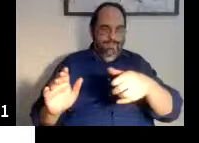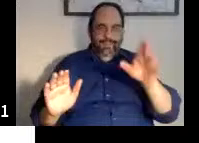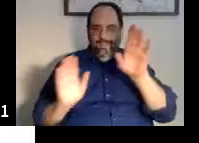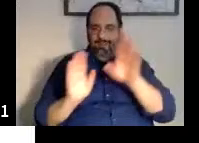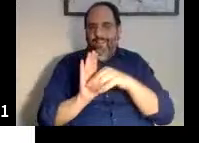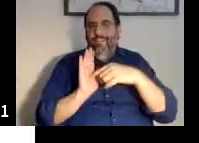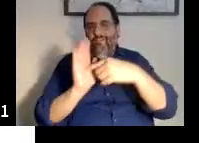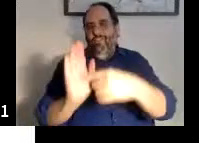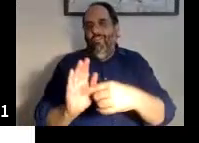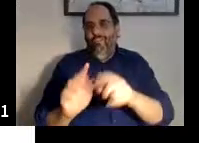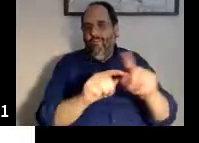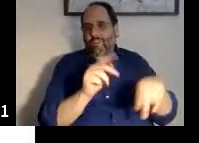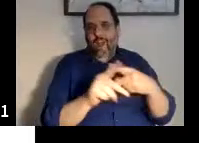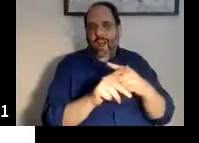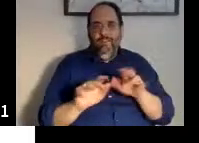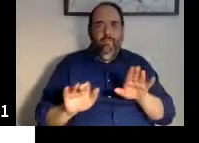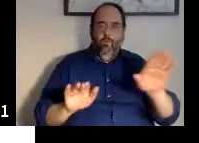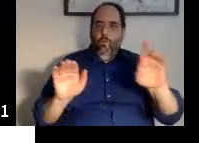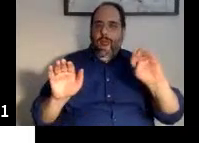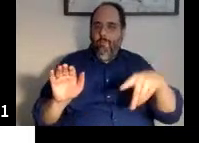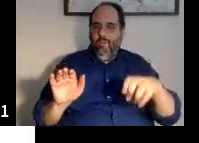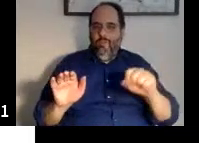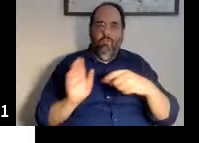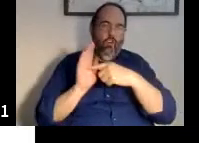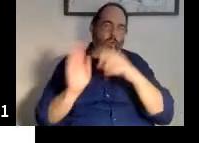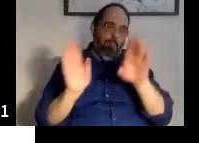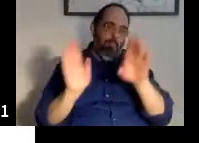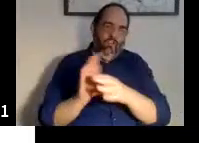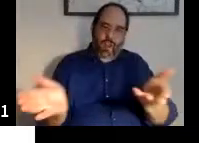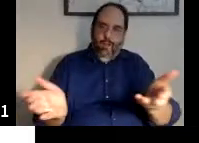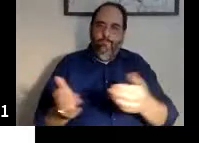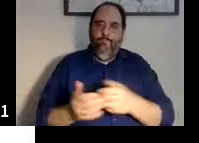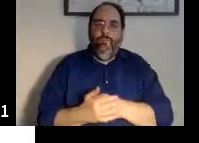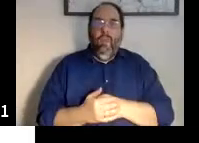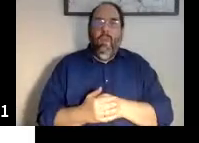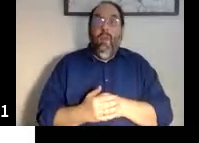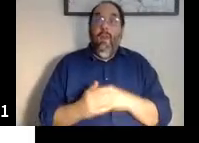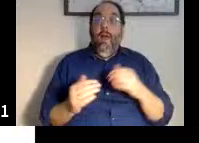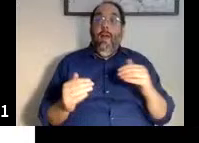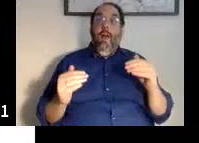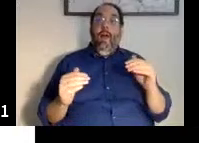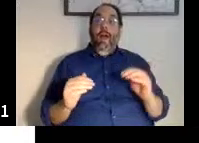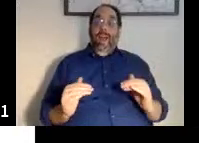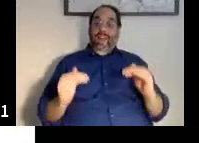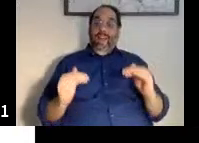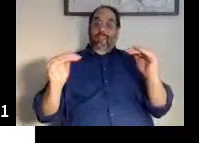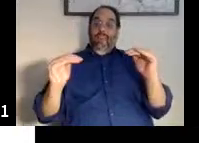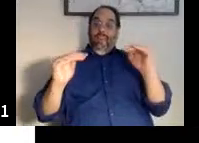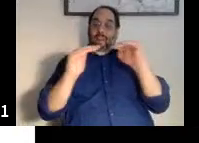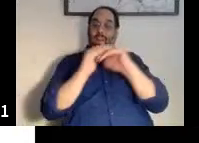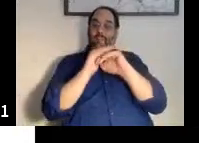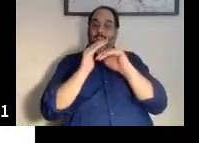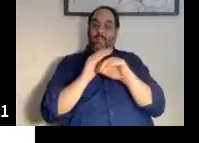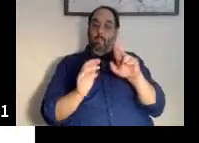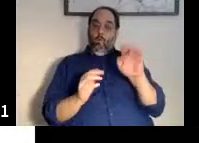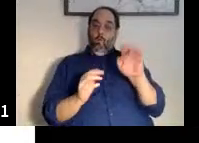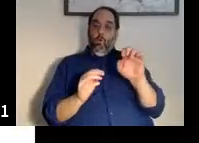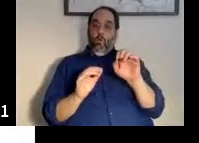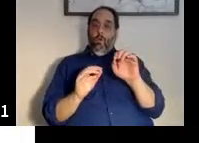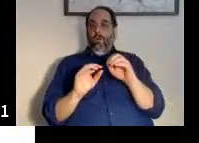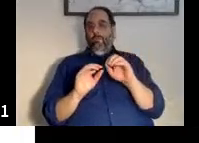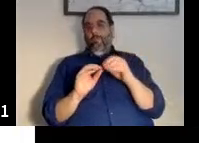with different types of ramping systems. That elevated accessible route, I'm on slide 54. That